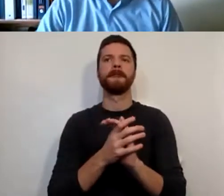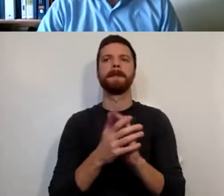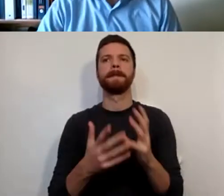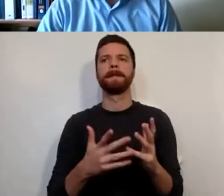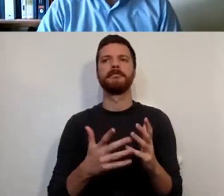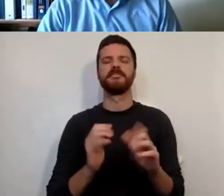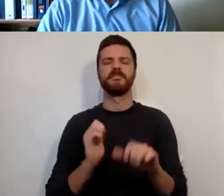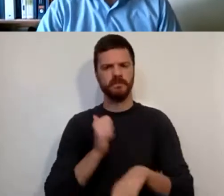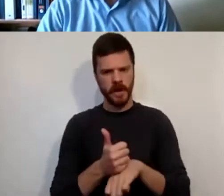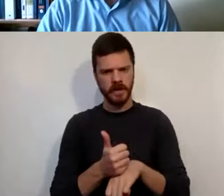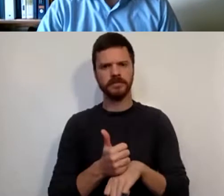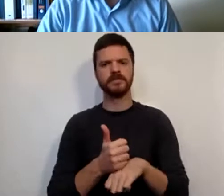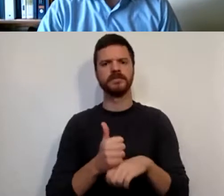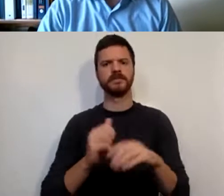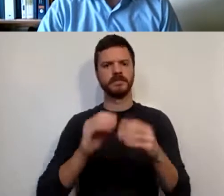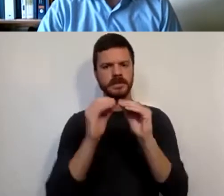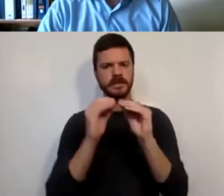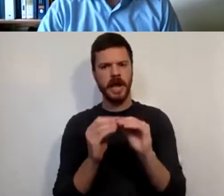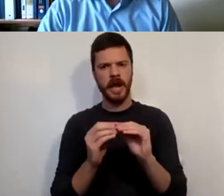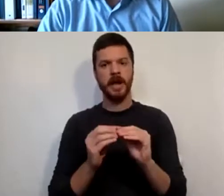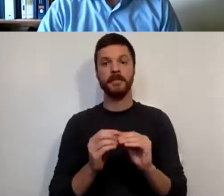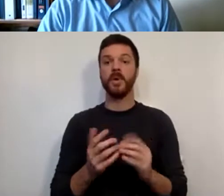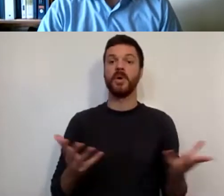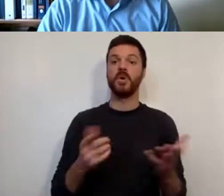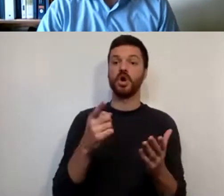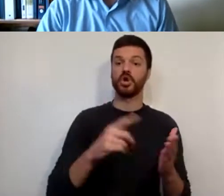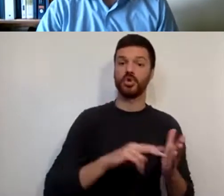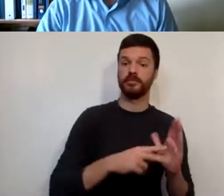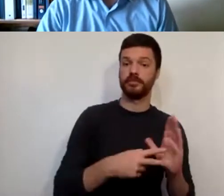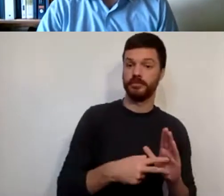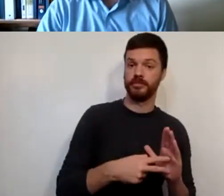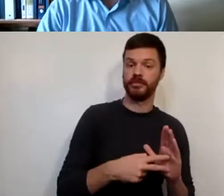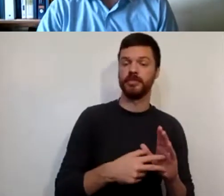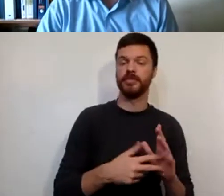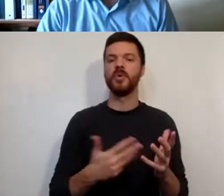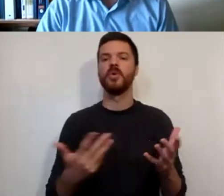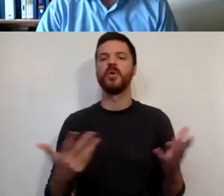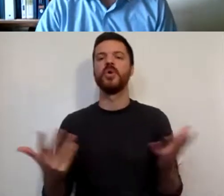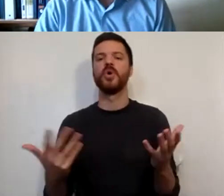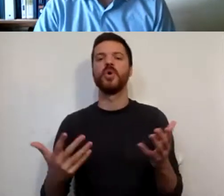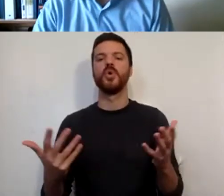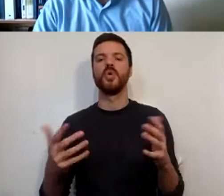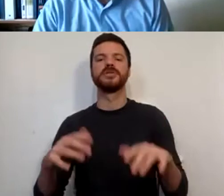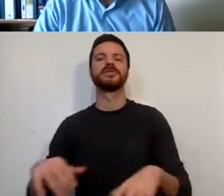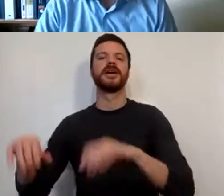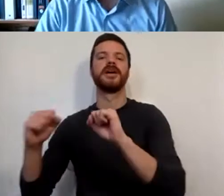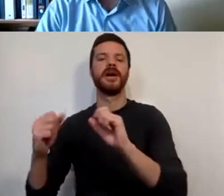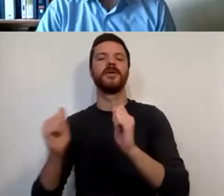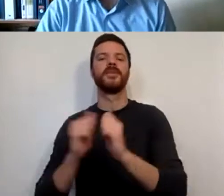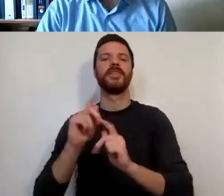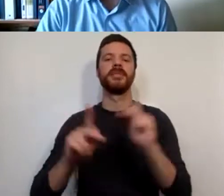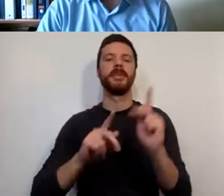concrete sense of what you intended to do, to what extent it was actually taken up by the people that you're trying to